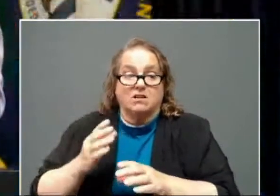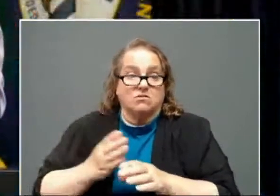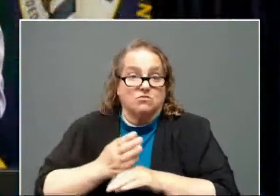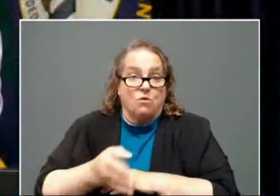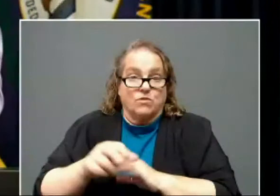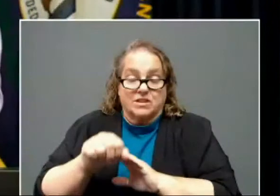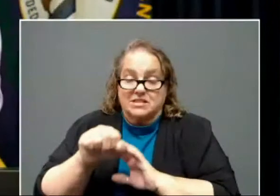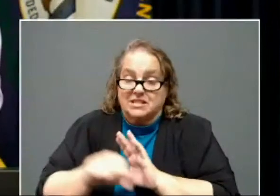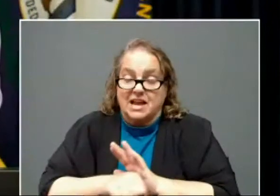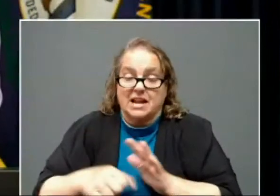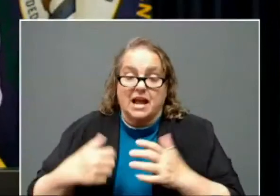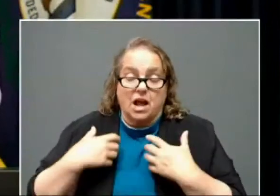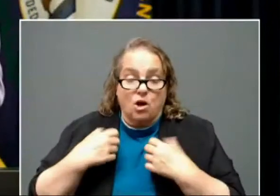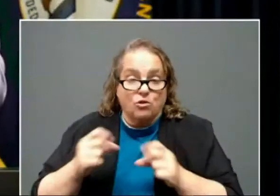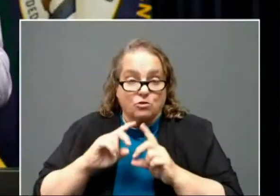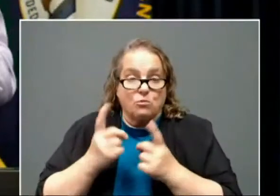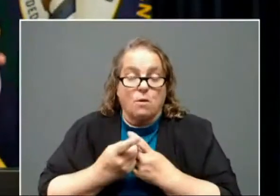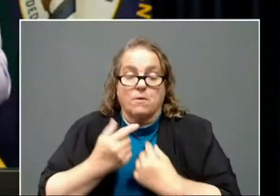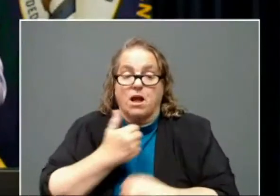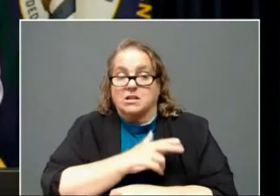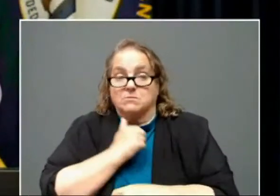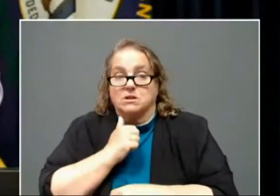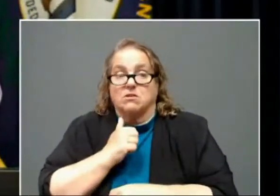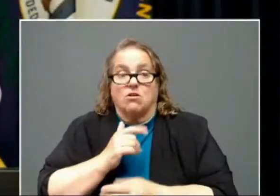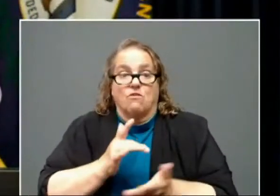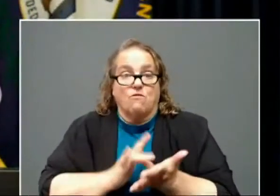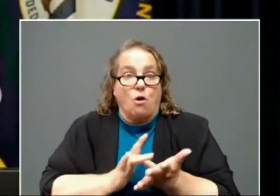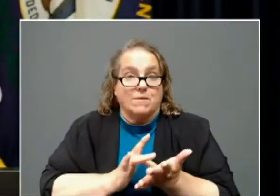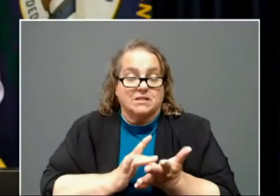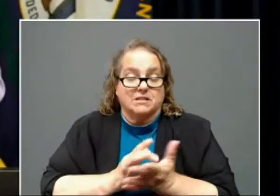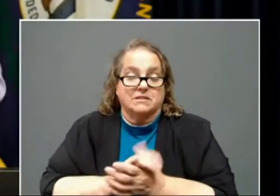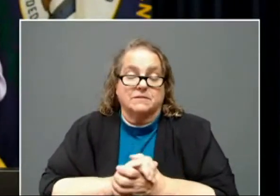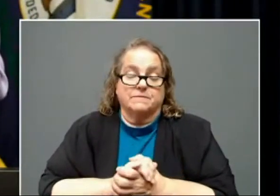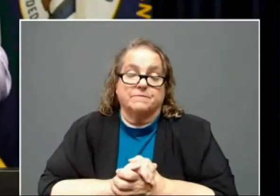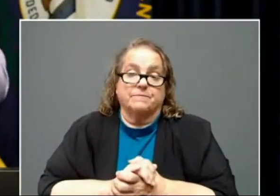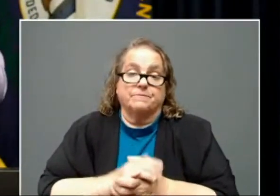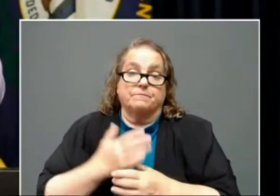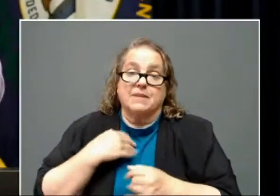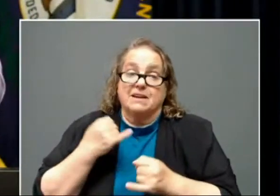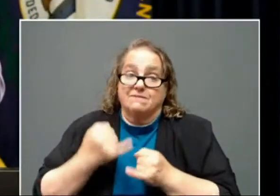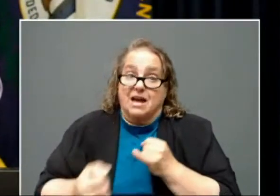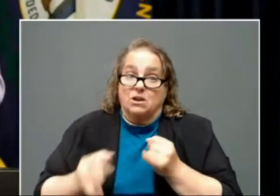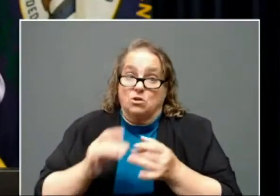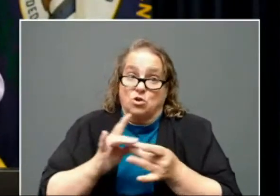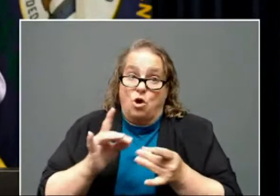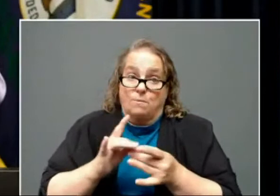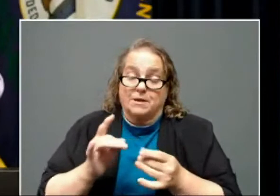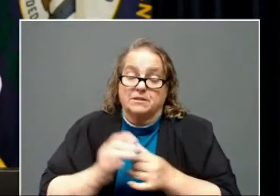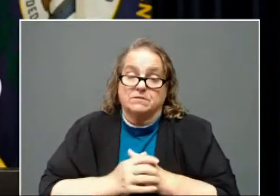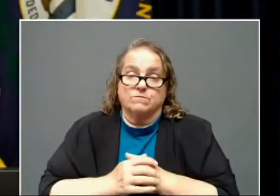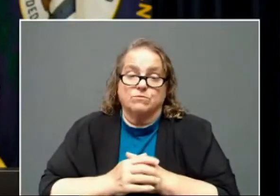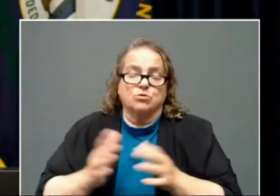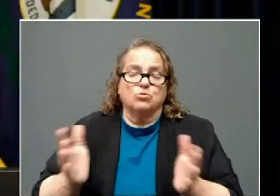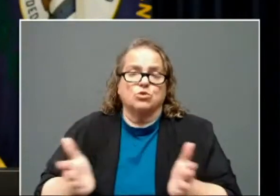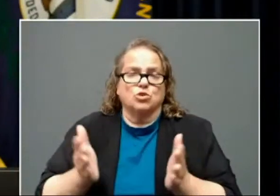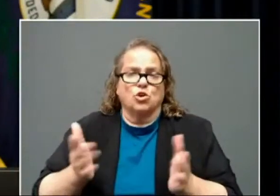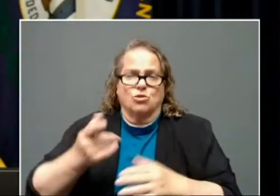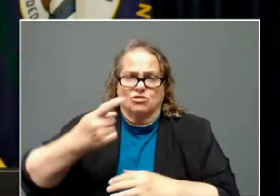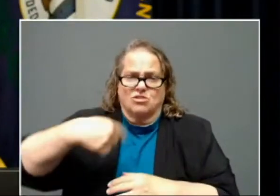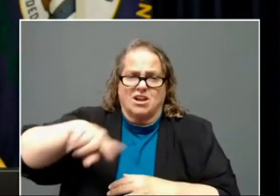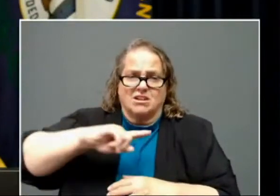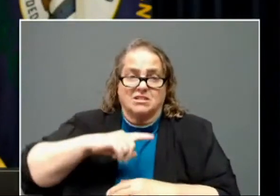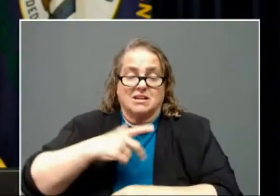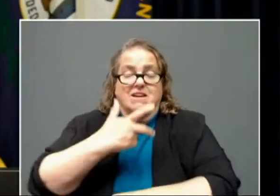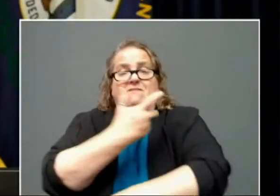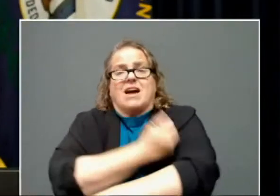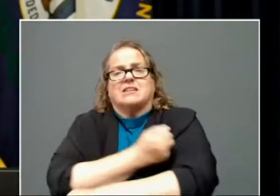the pharmacies, and the other offices. My final comments here tonight are just to encourage us. You know, getting vaccinated is an important